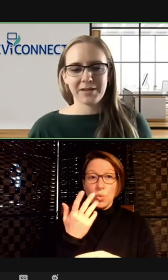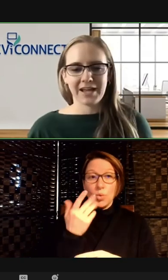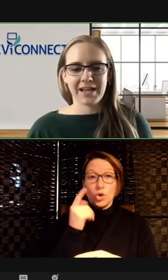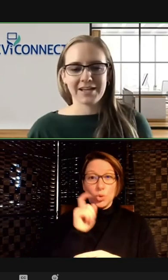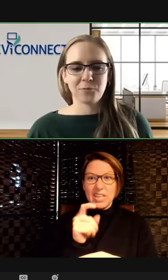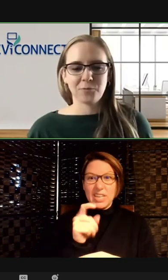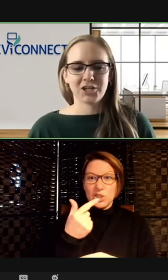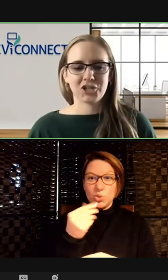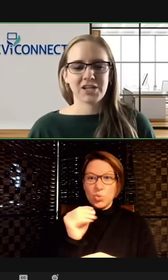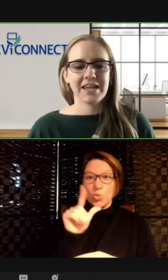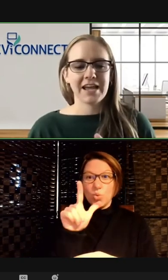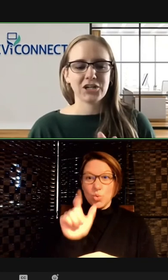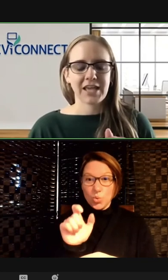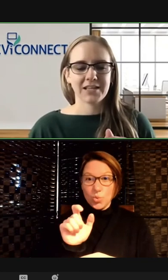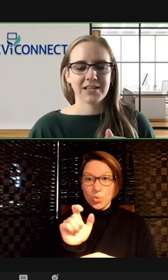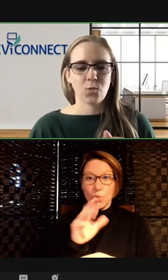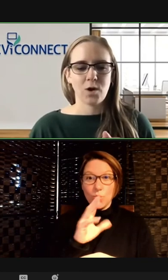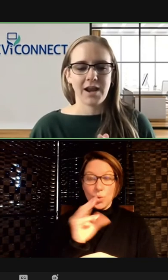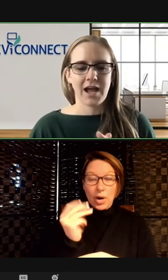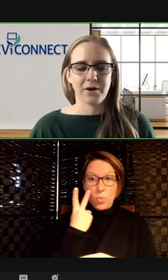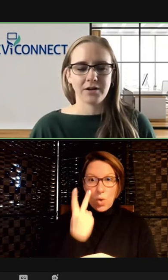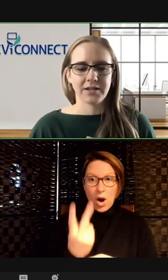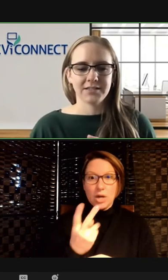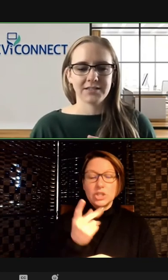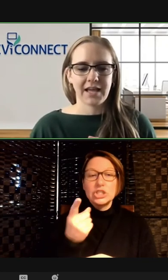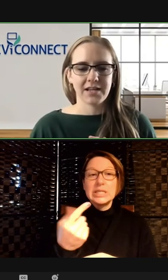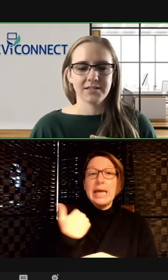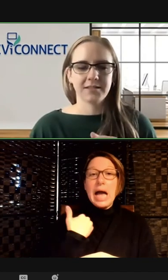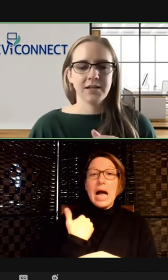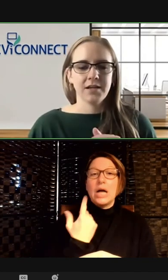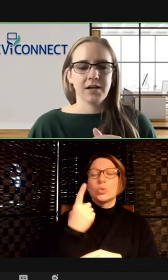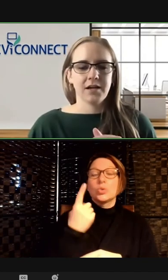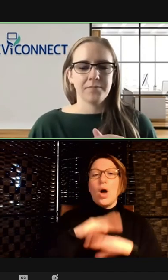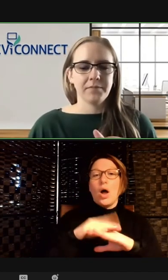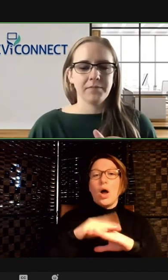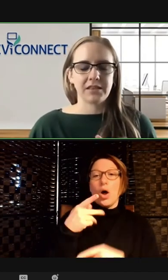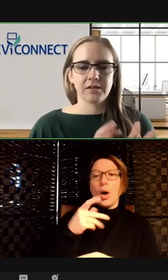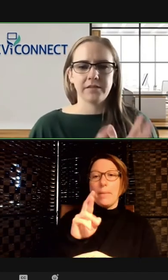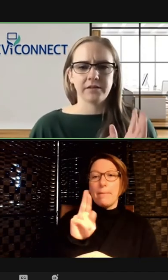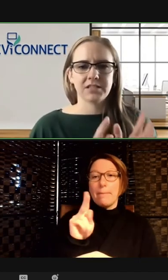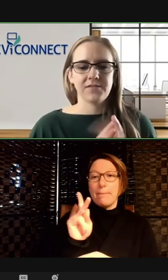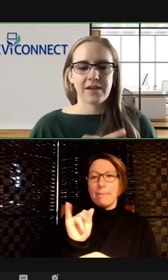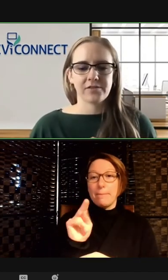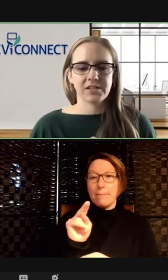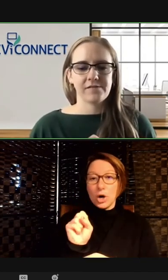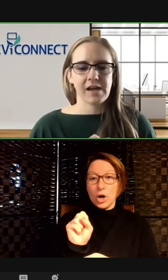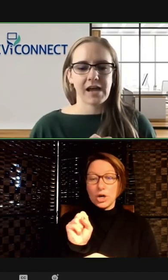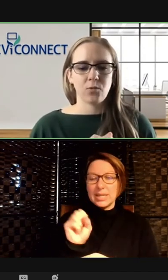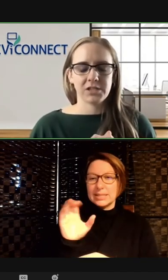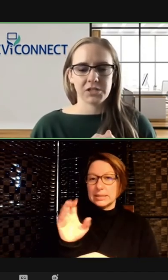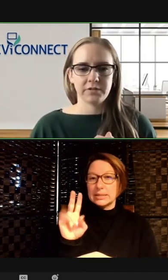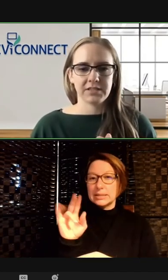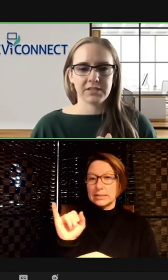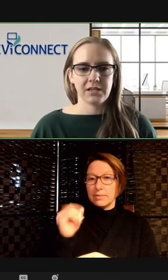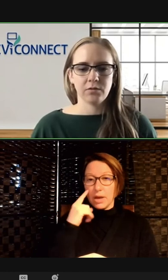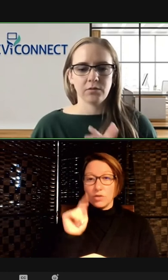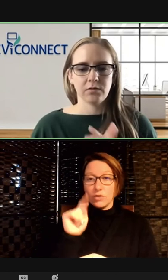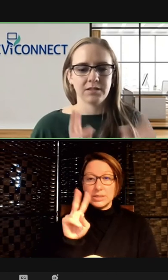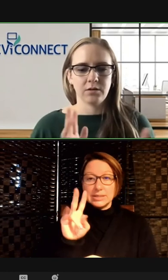Google him and watch. He actually has one on Perkins that is like their CVI for the TVI, What